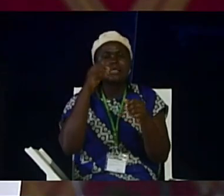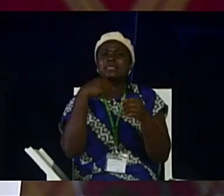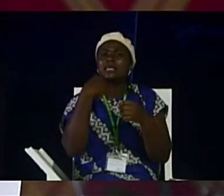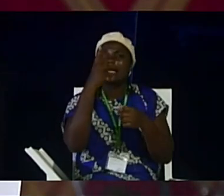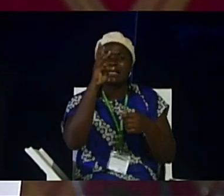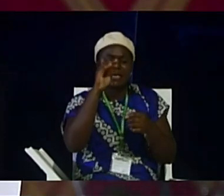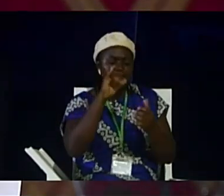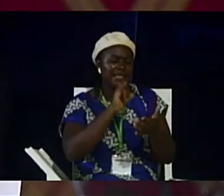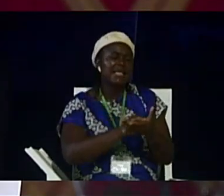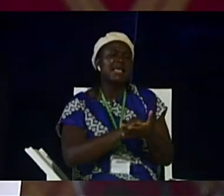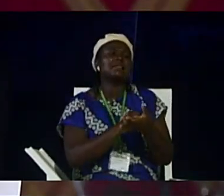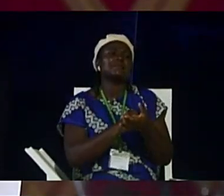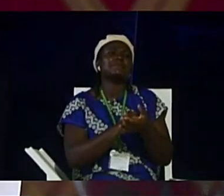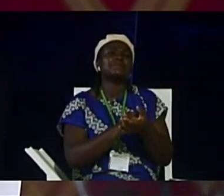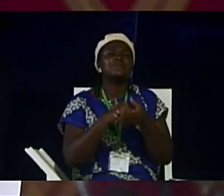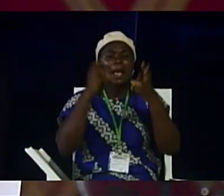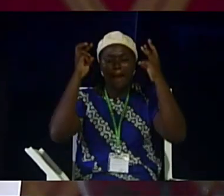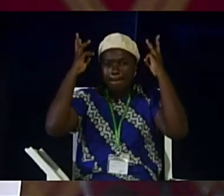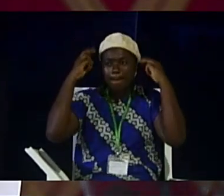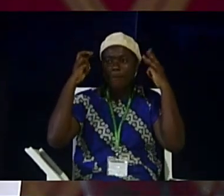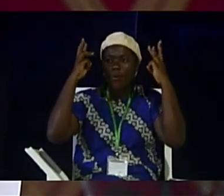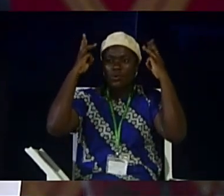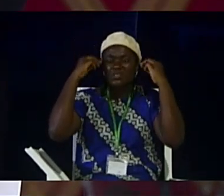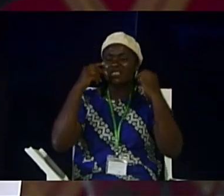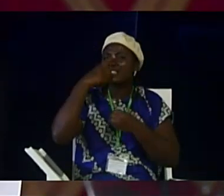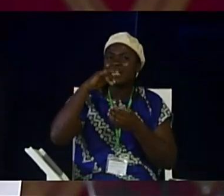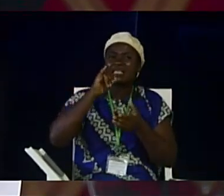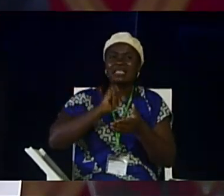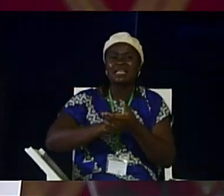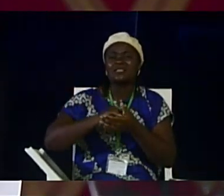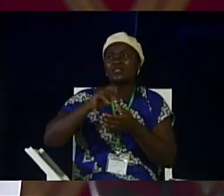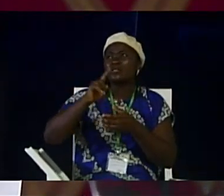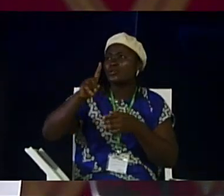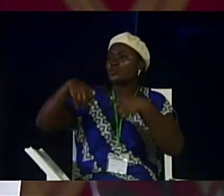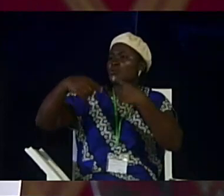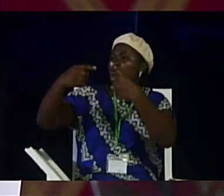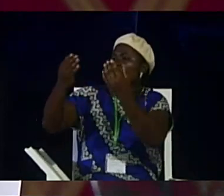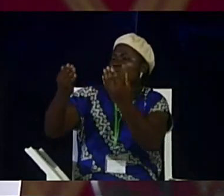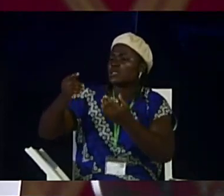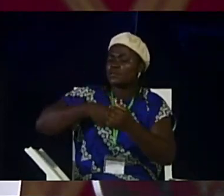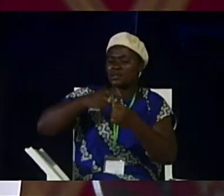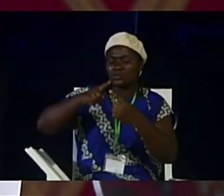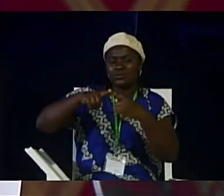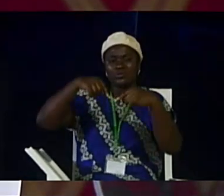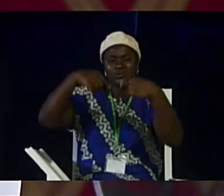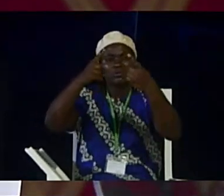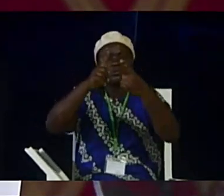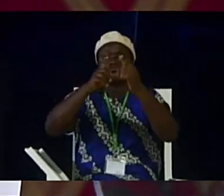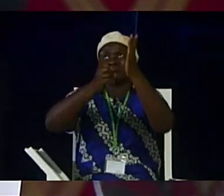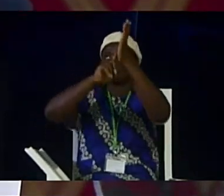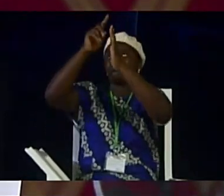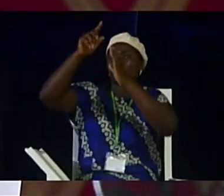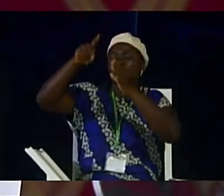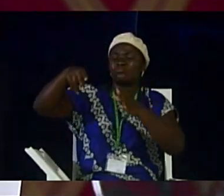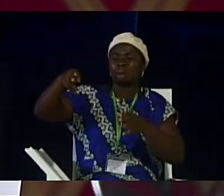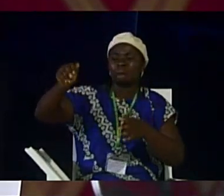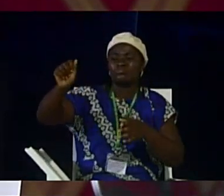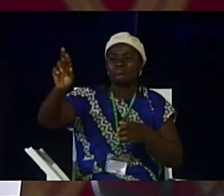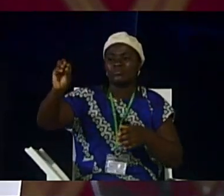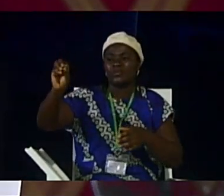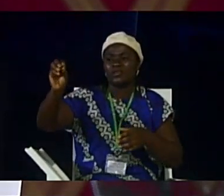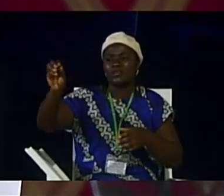that, Moses said, "You want me to go to Pharaoh? You want me to go down and talk to your